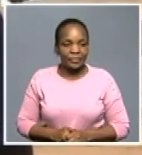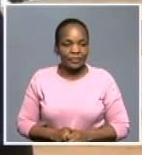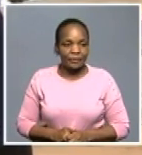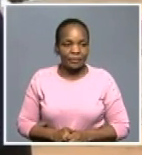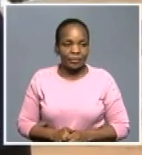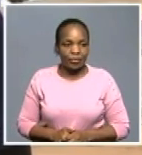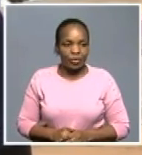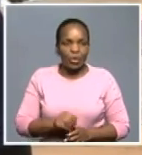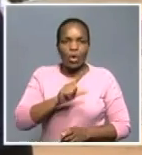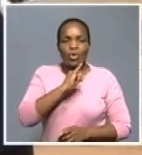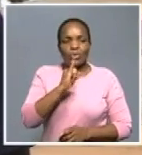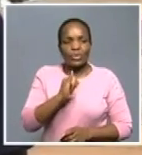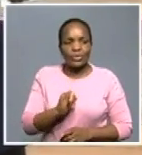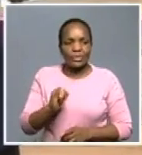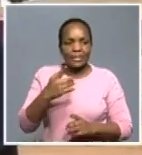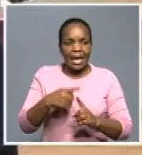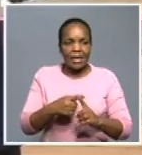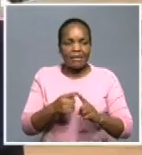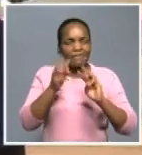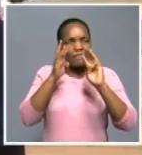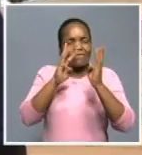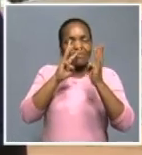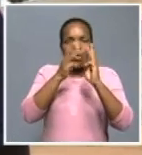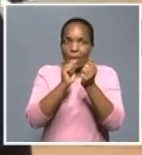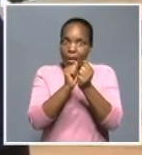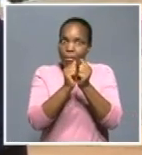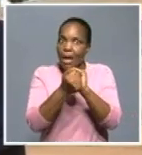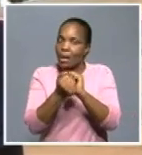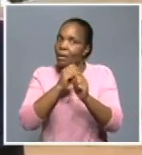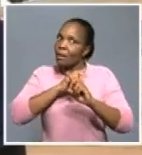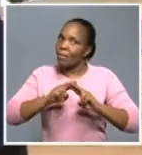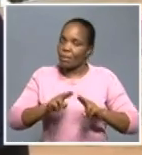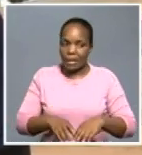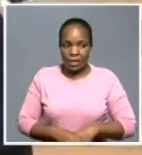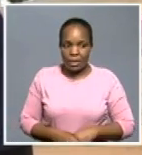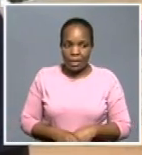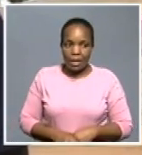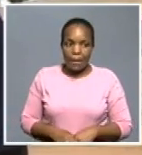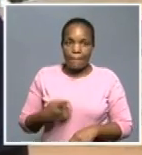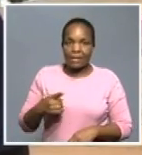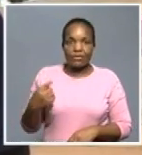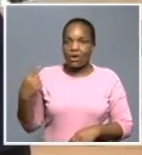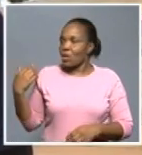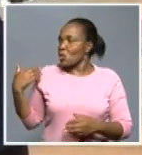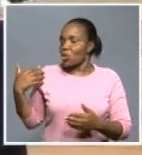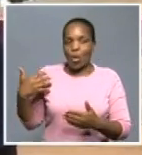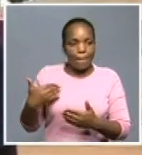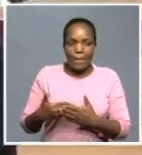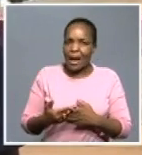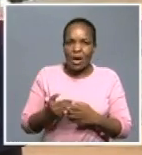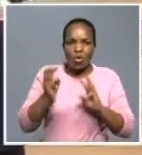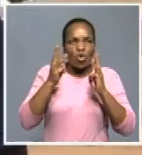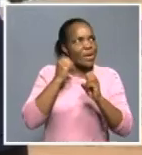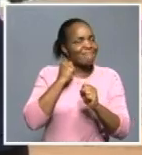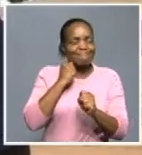town of Luderitz is known for is that the weather sometimes can change. But surprisingly, you know, for the past few days, we've had lovely weather in the town